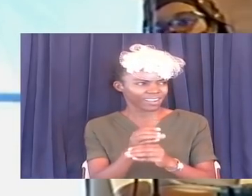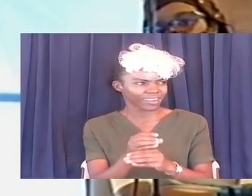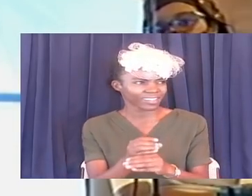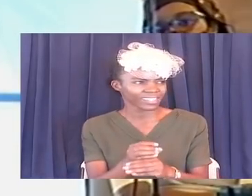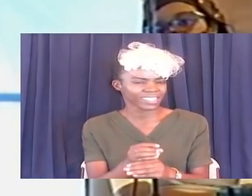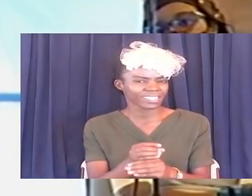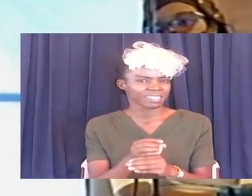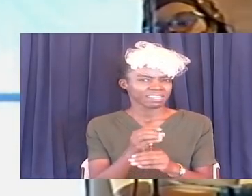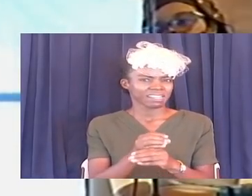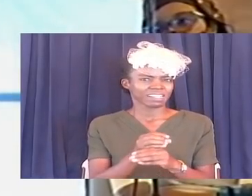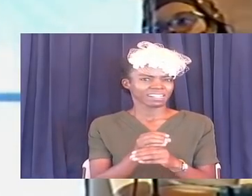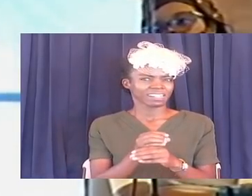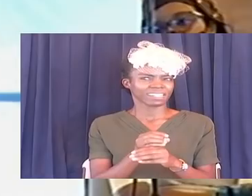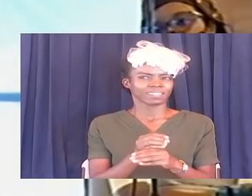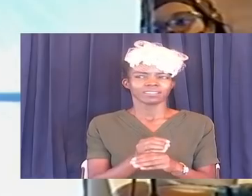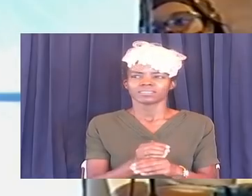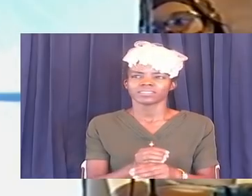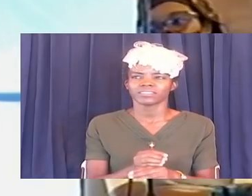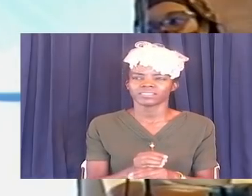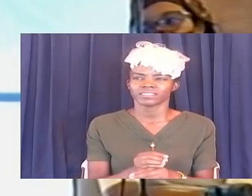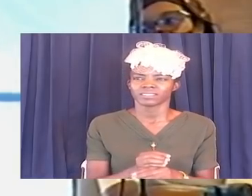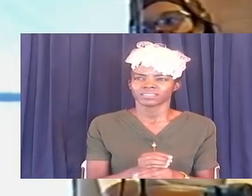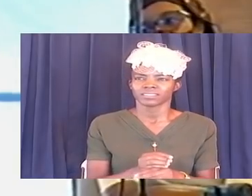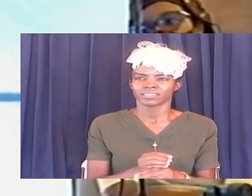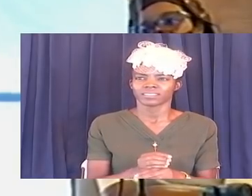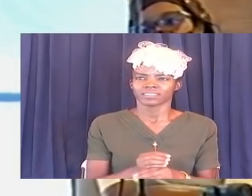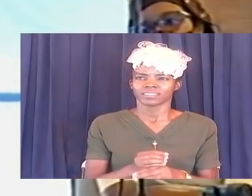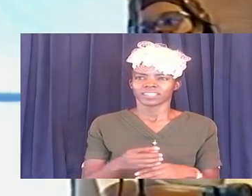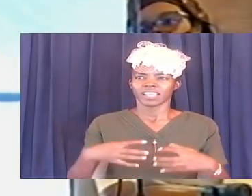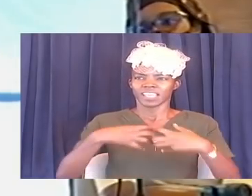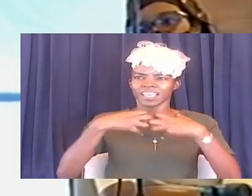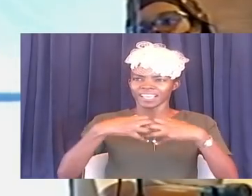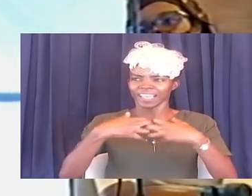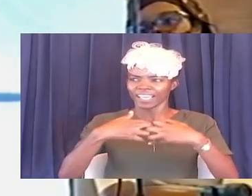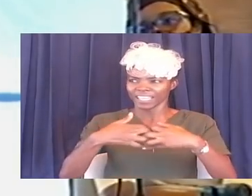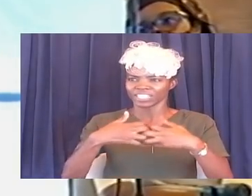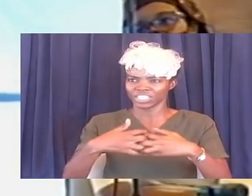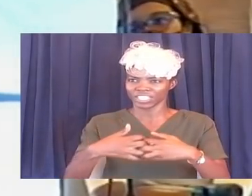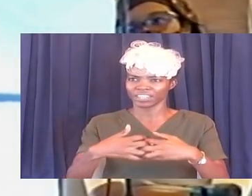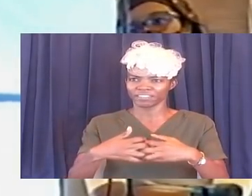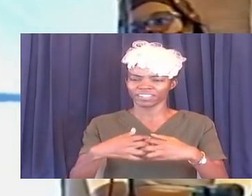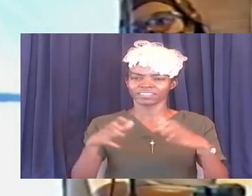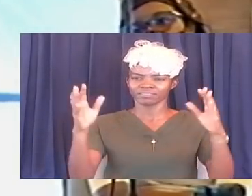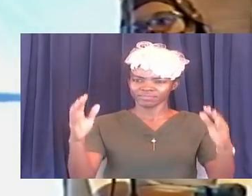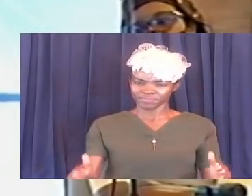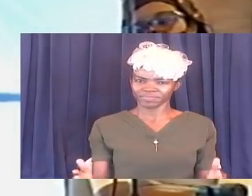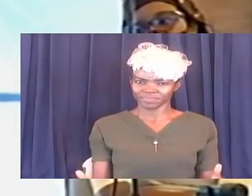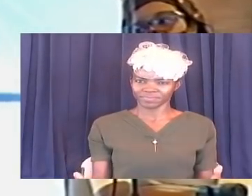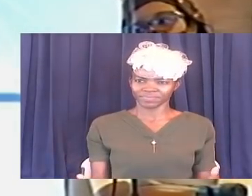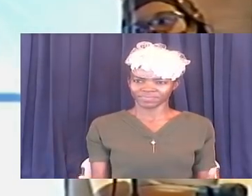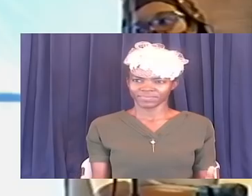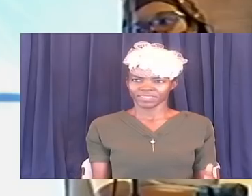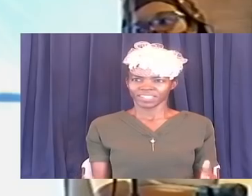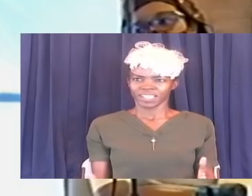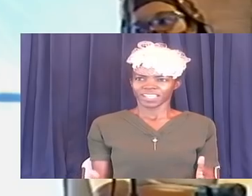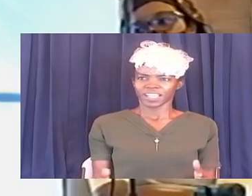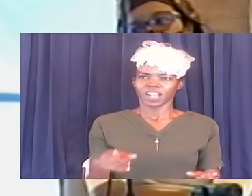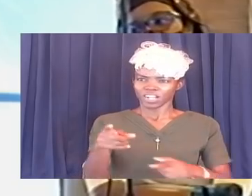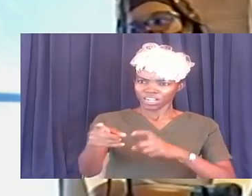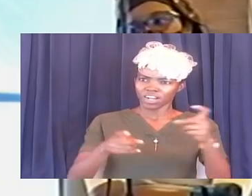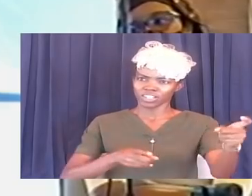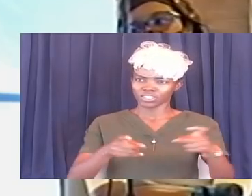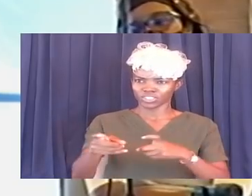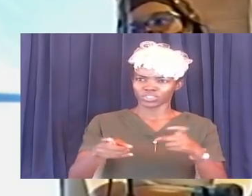in automotive engineering, the master cylinder is a control device that converts